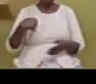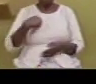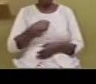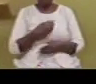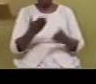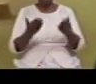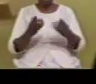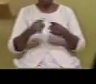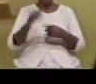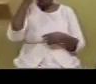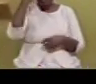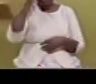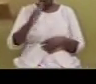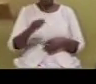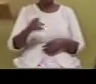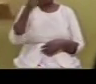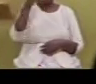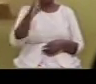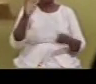more.